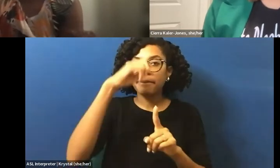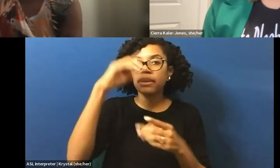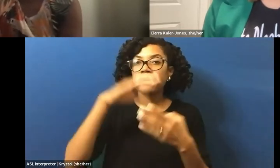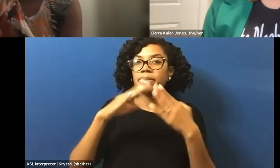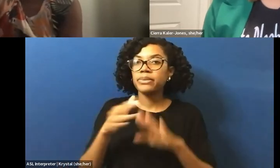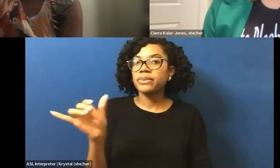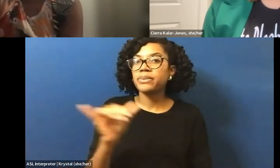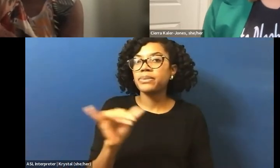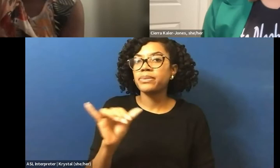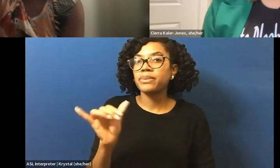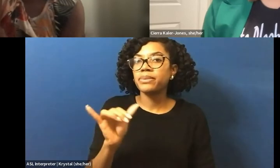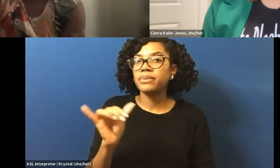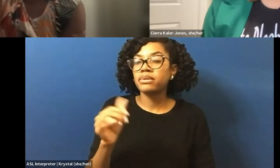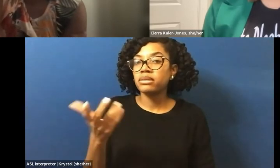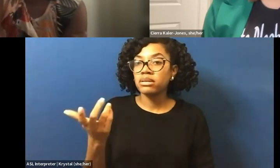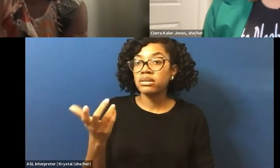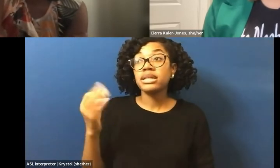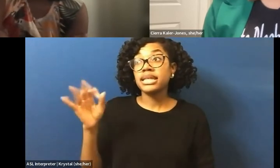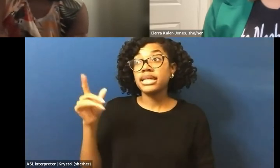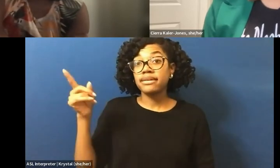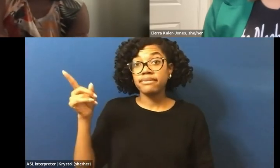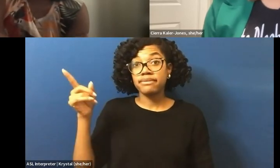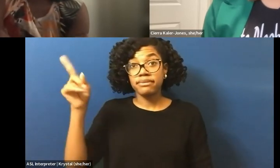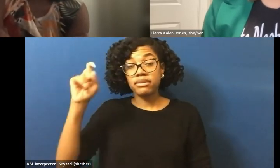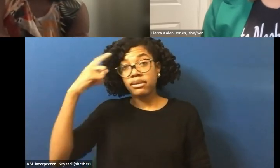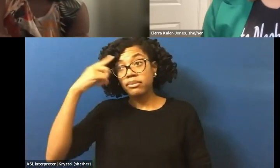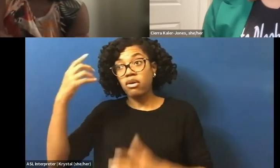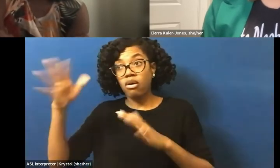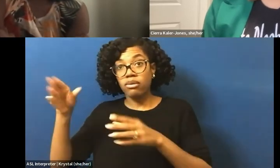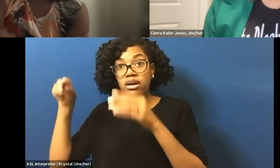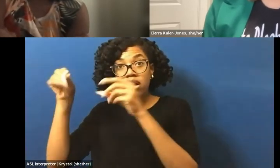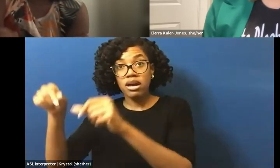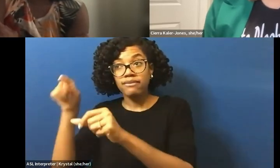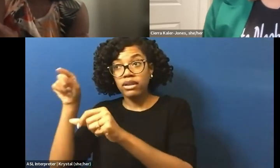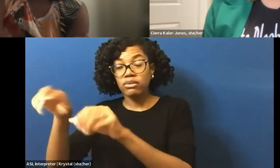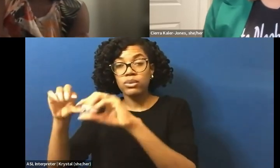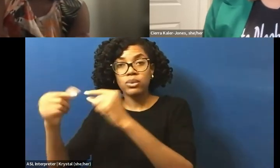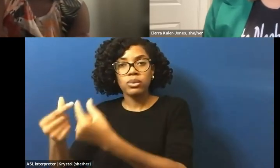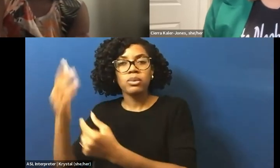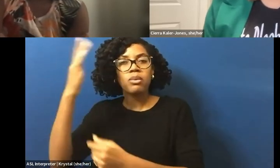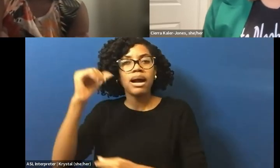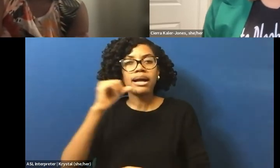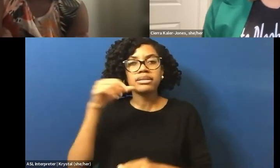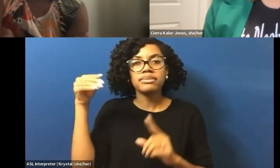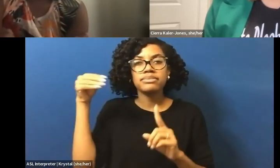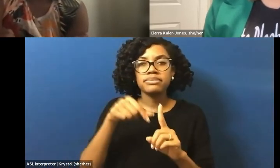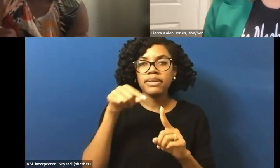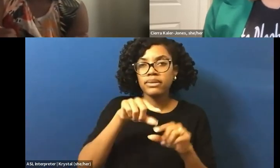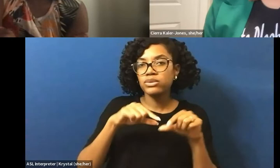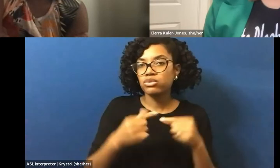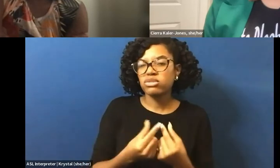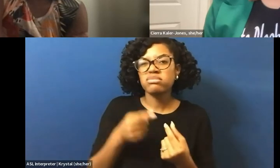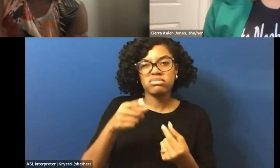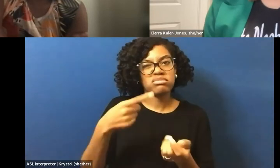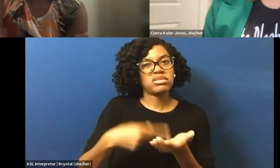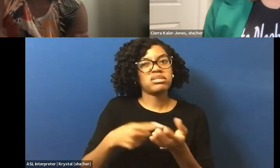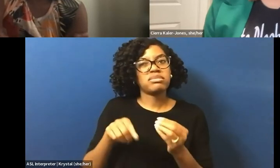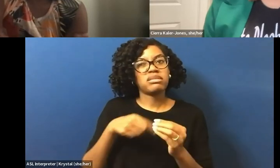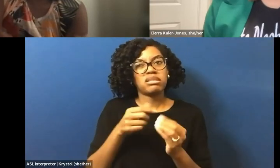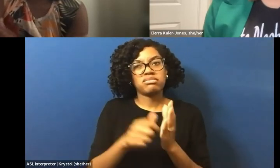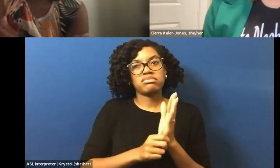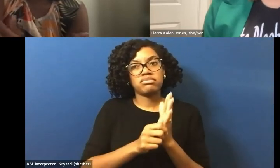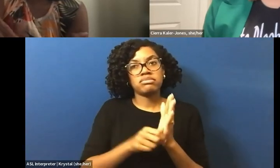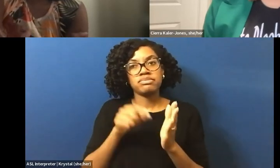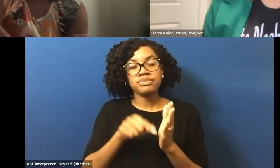these programs seem feasible, why or why not? And then I think that there